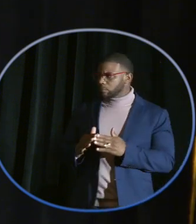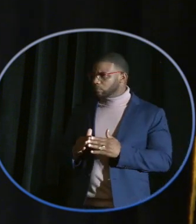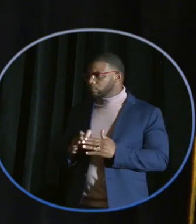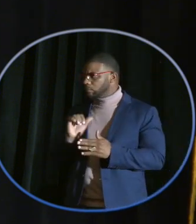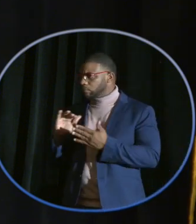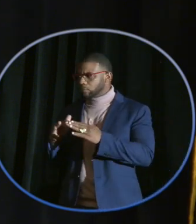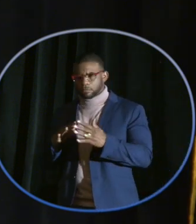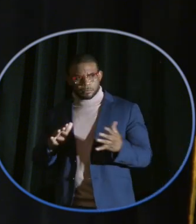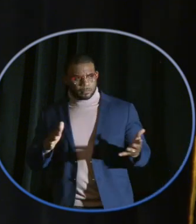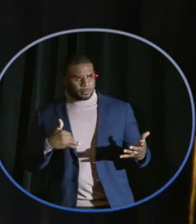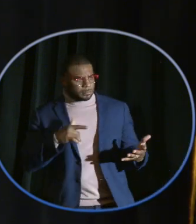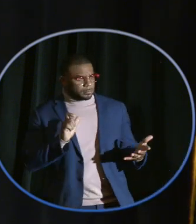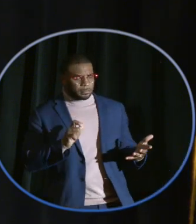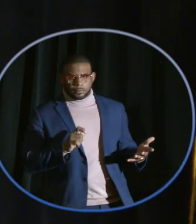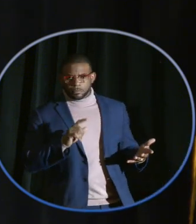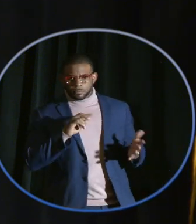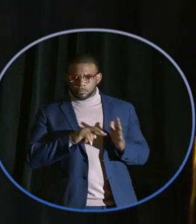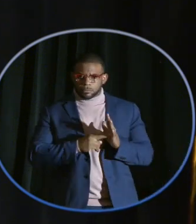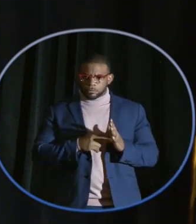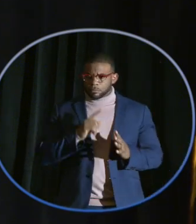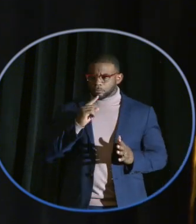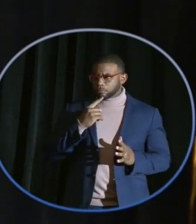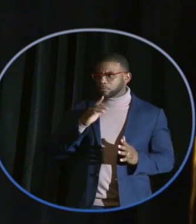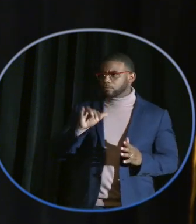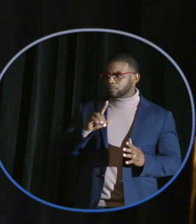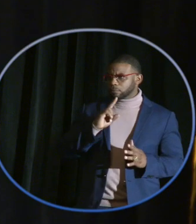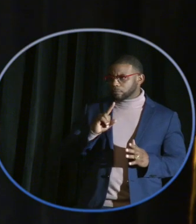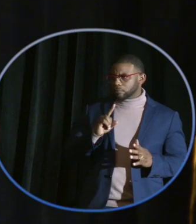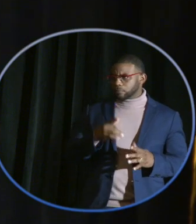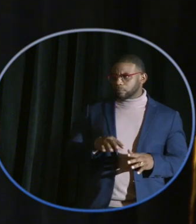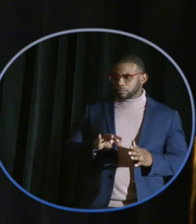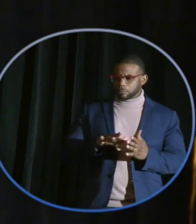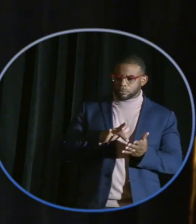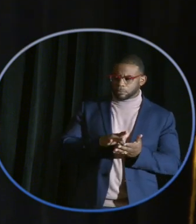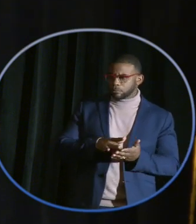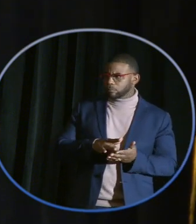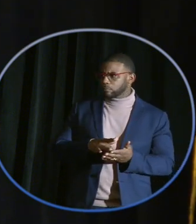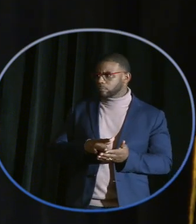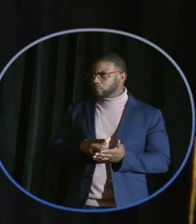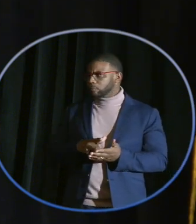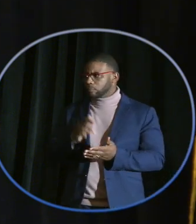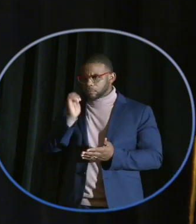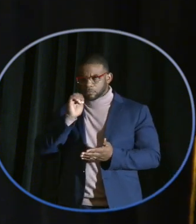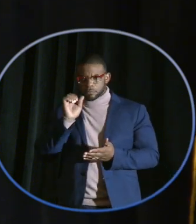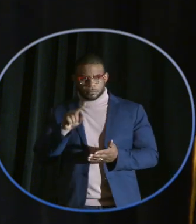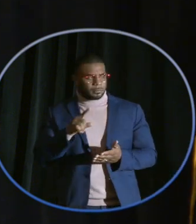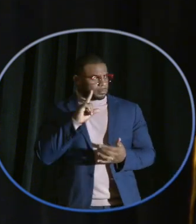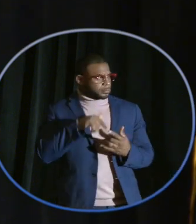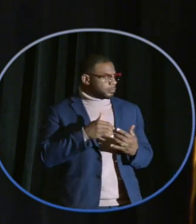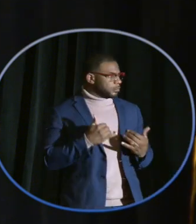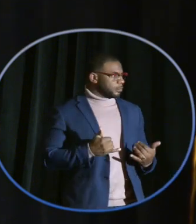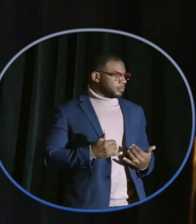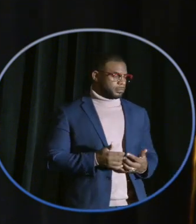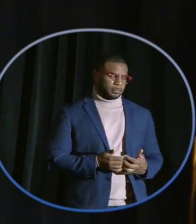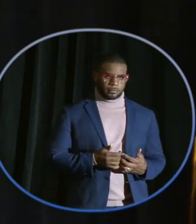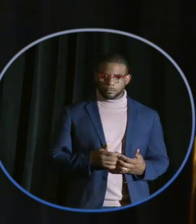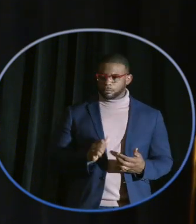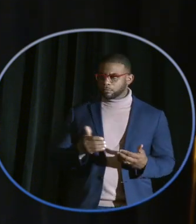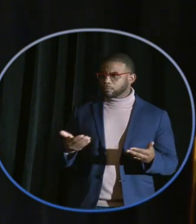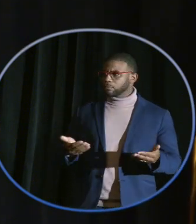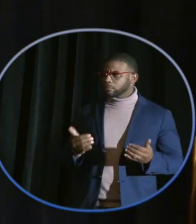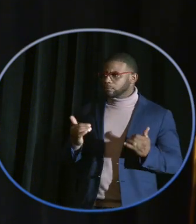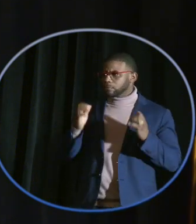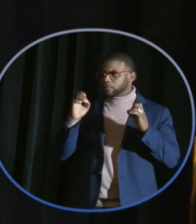our community that would be meaningful? And so that is a core pillar. And the thing that Dana asked me to talk about today is